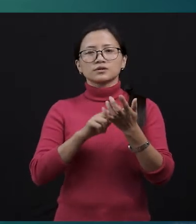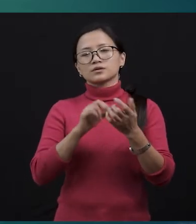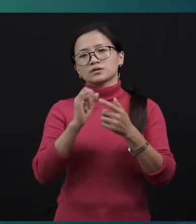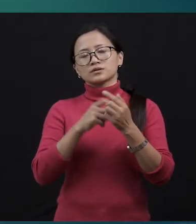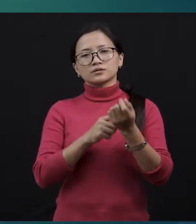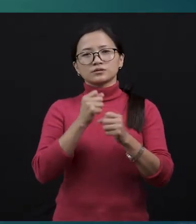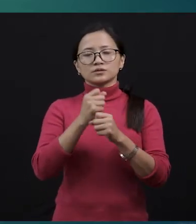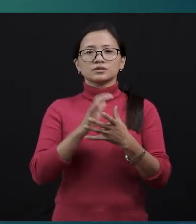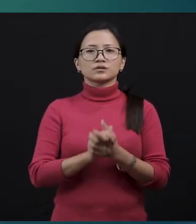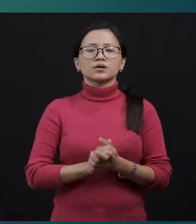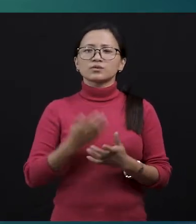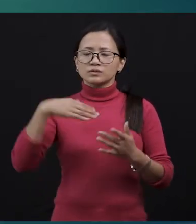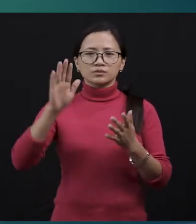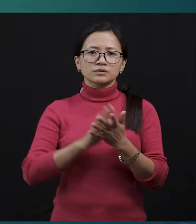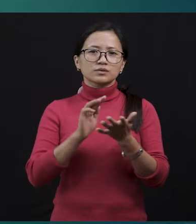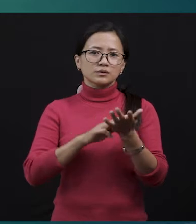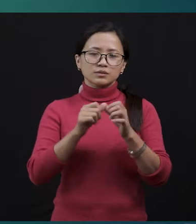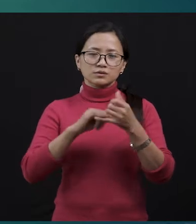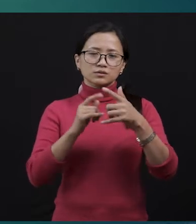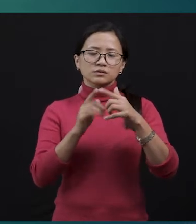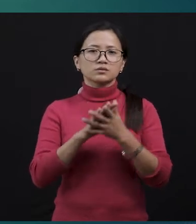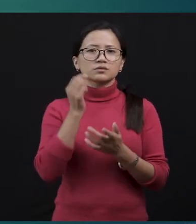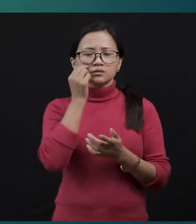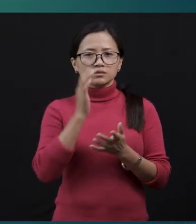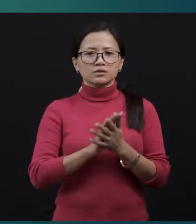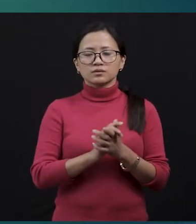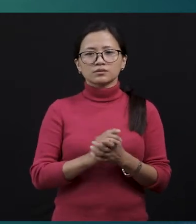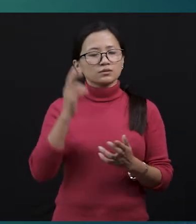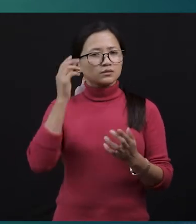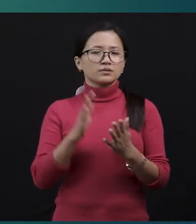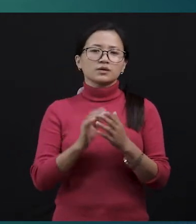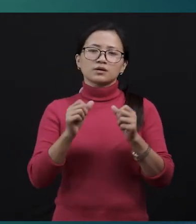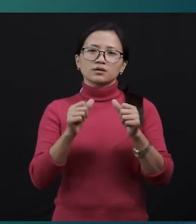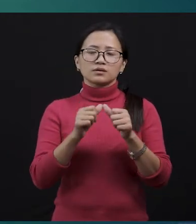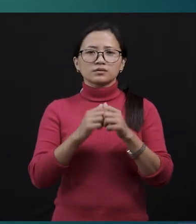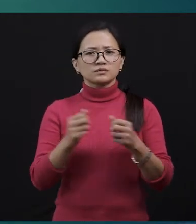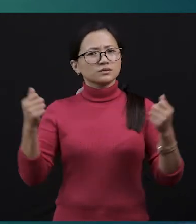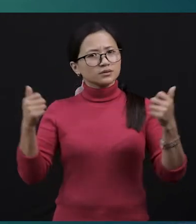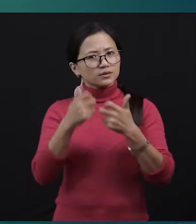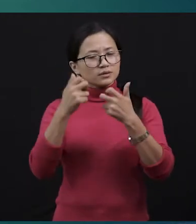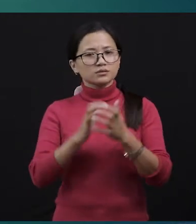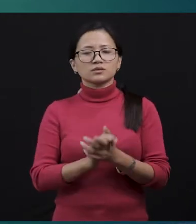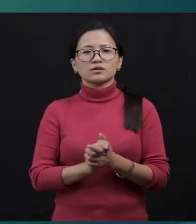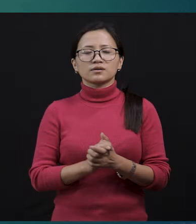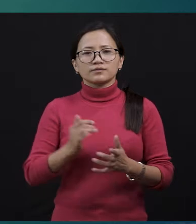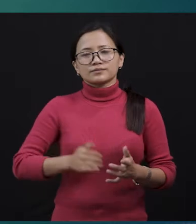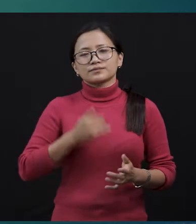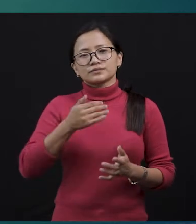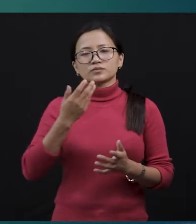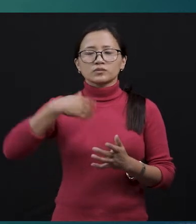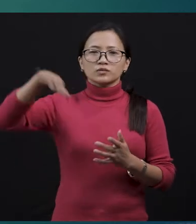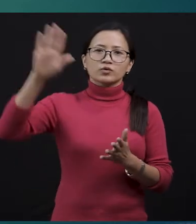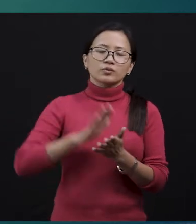when she wanted to go for masters in her studies, her father was against her plan. Okay, but against her father's wishes, she